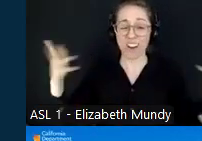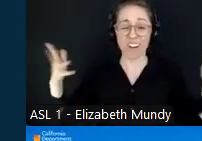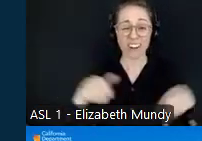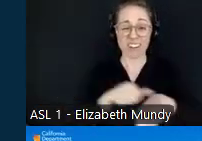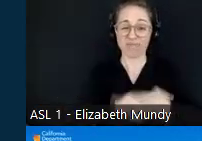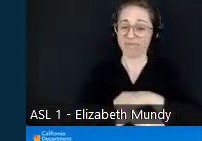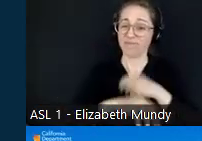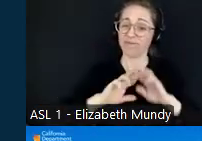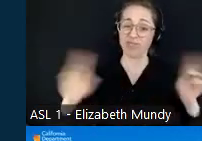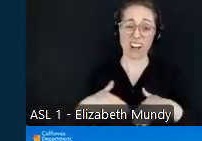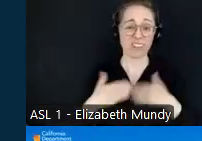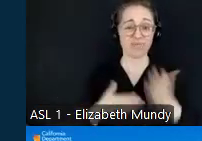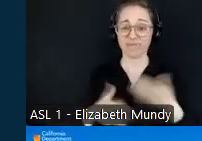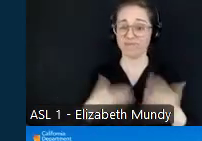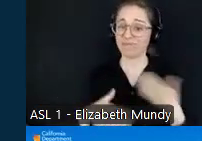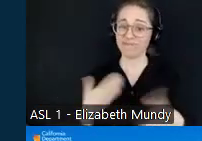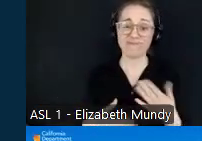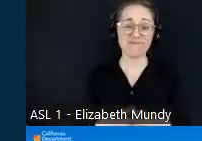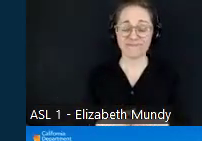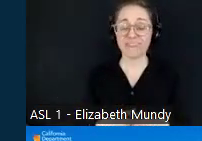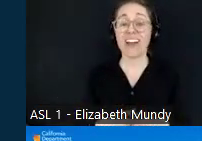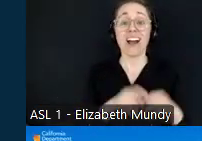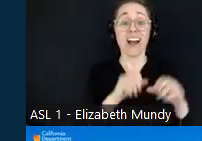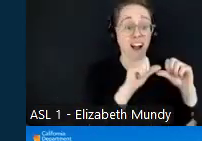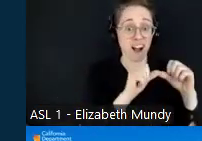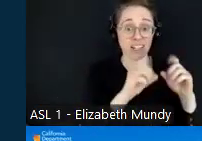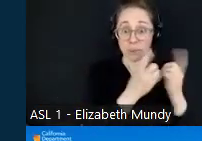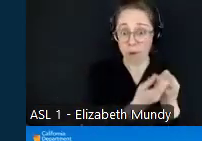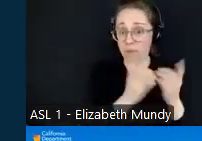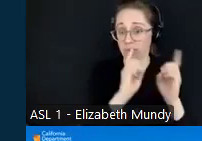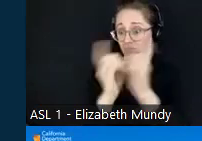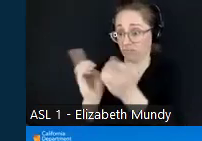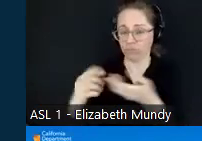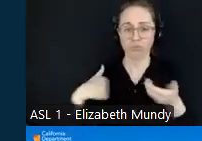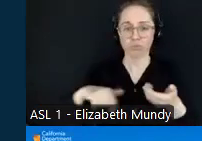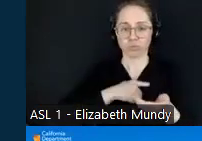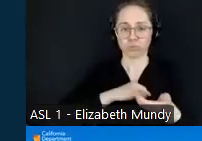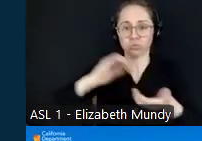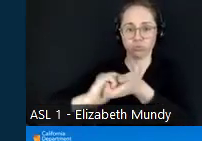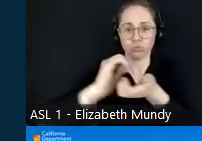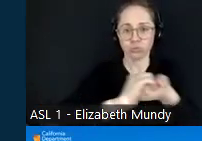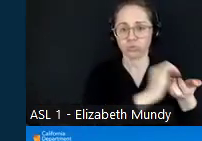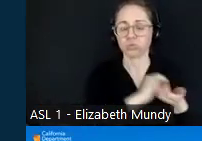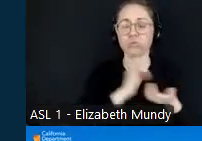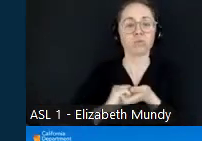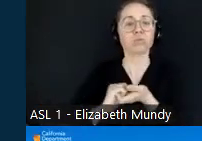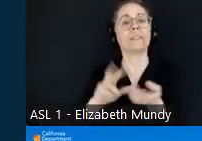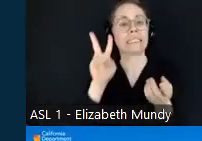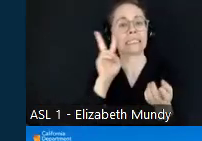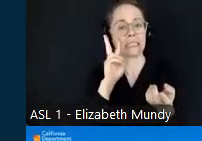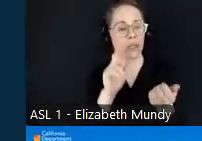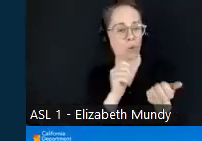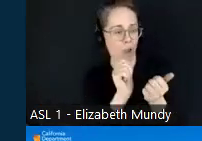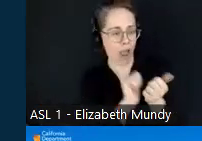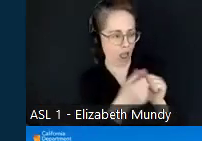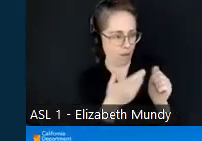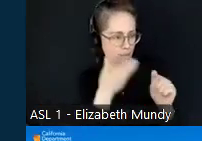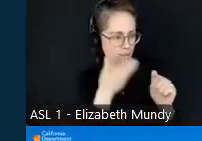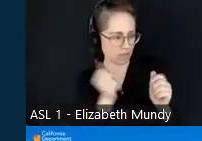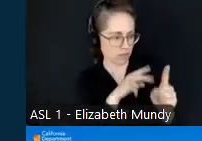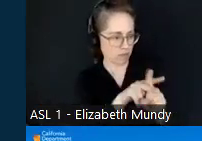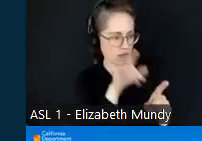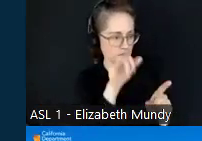across departments and to see how that we can be most impactful with implementation of Proposition 1 and